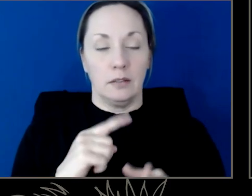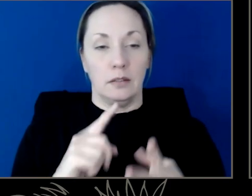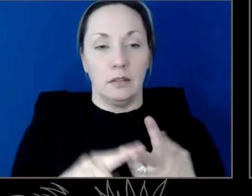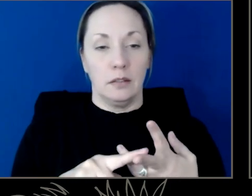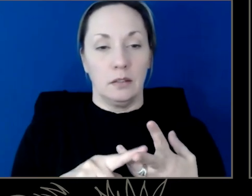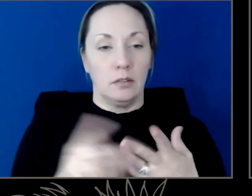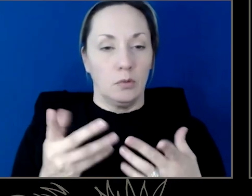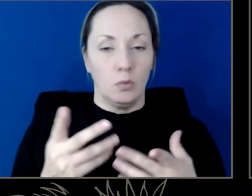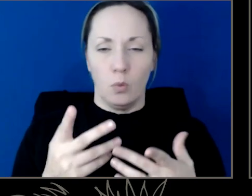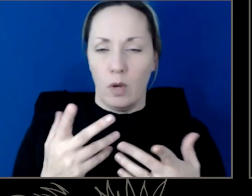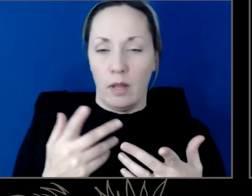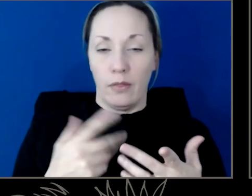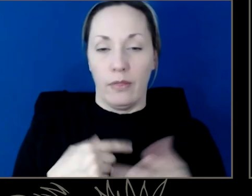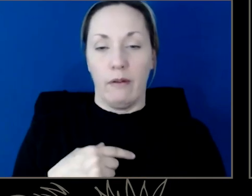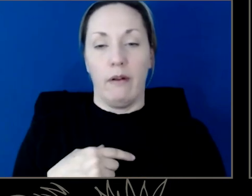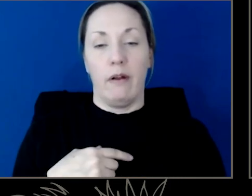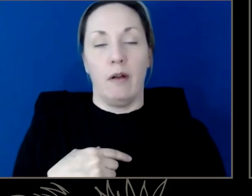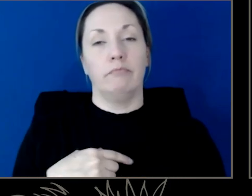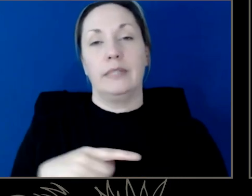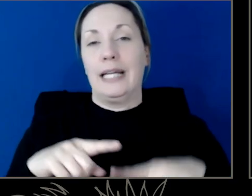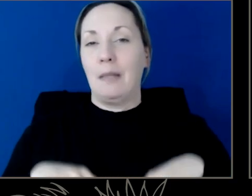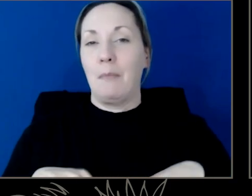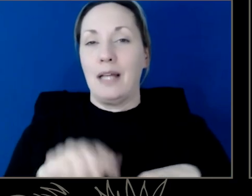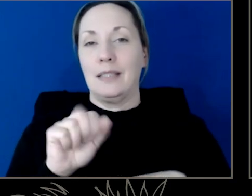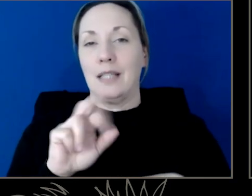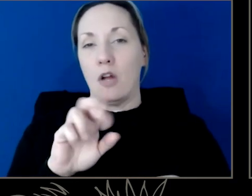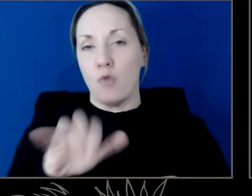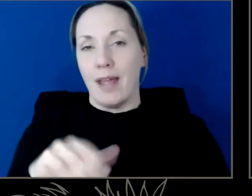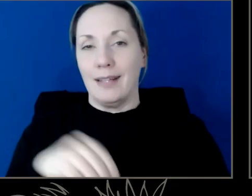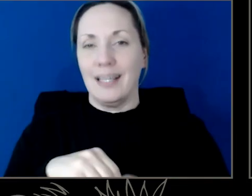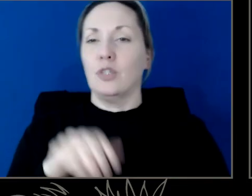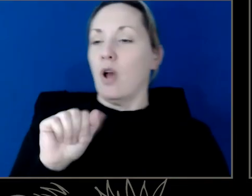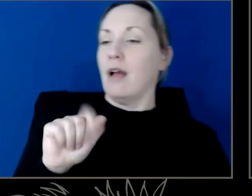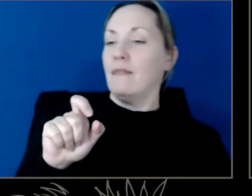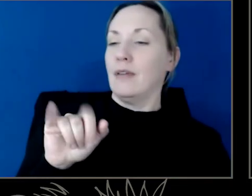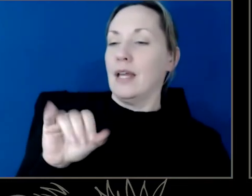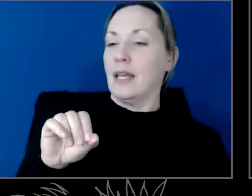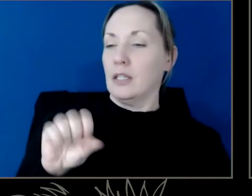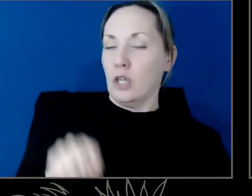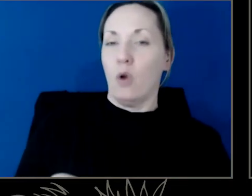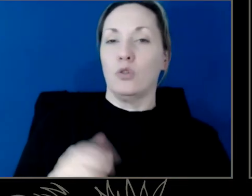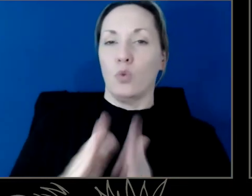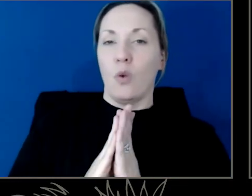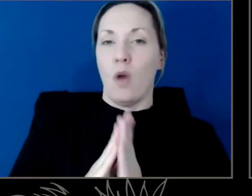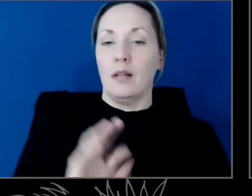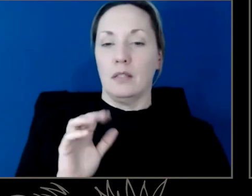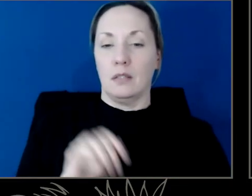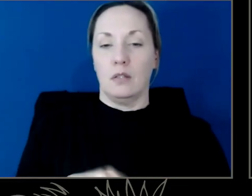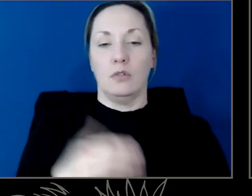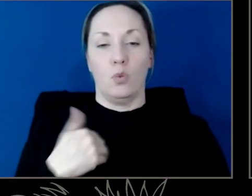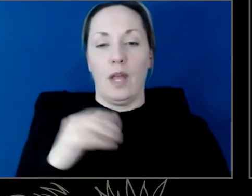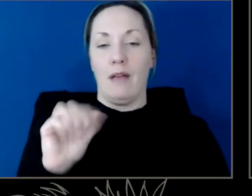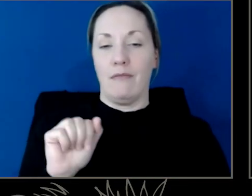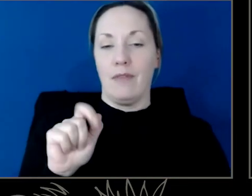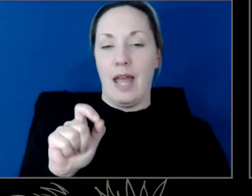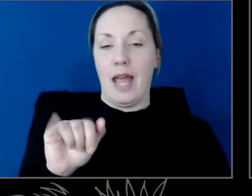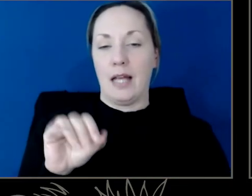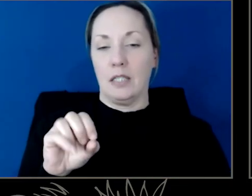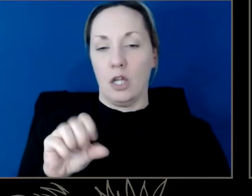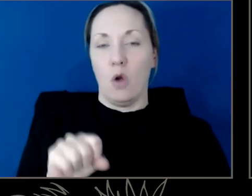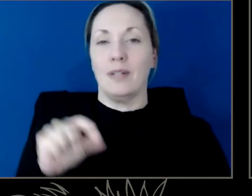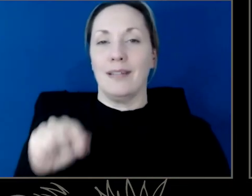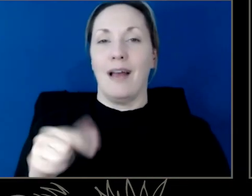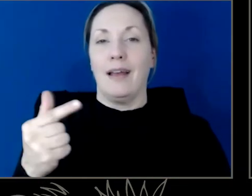of it, I have a Axios request, so we have axios.get. Inside of that would be our URL